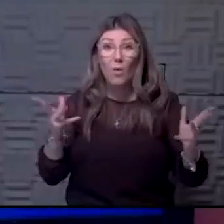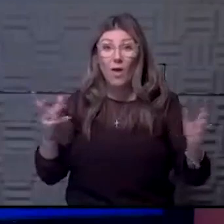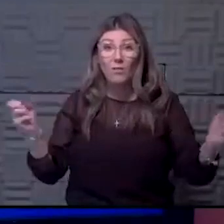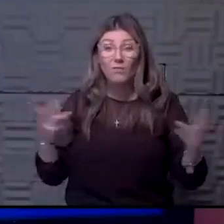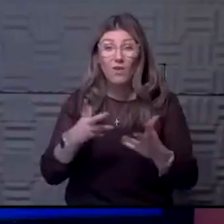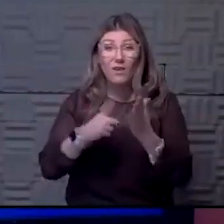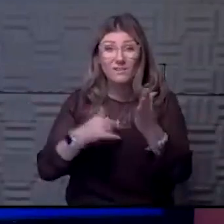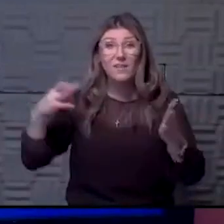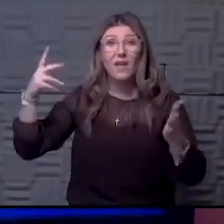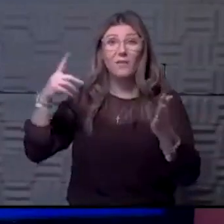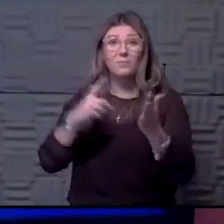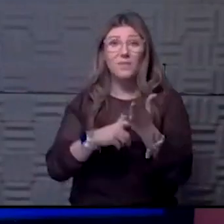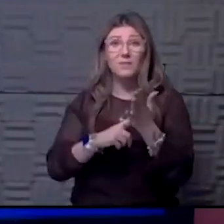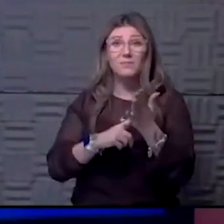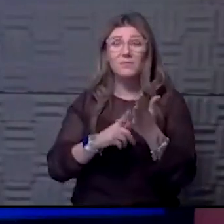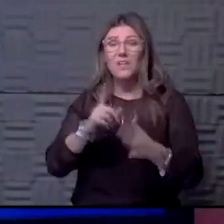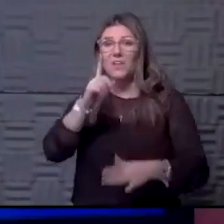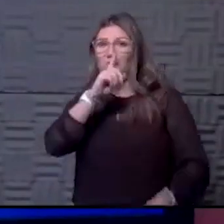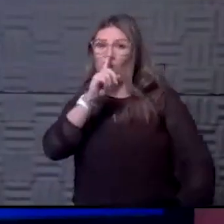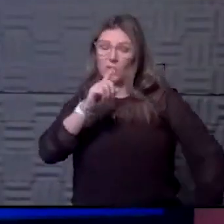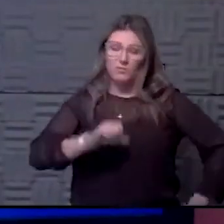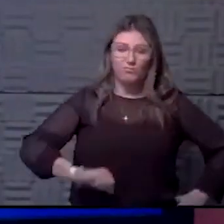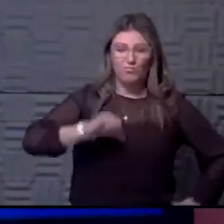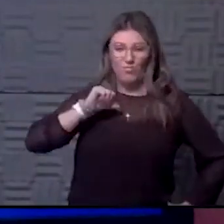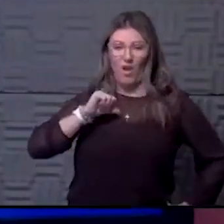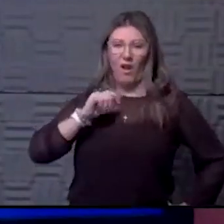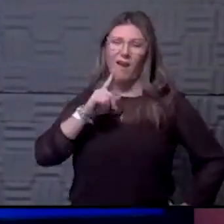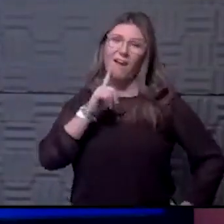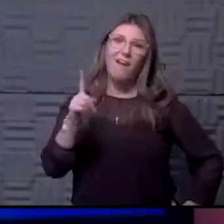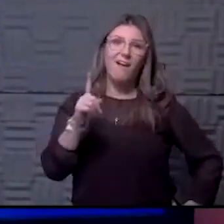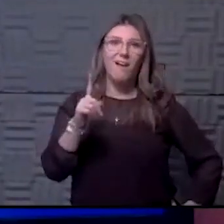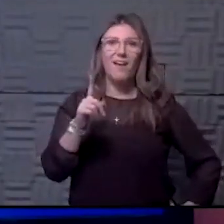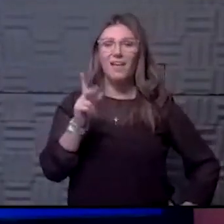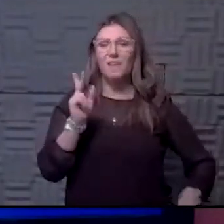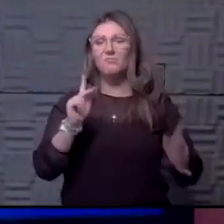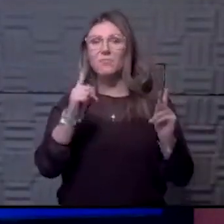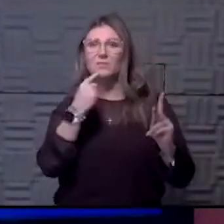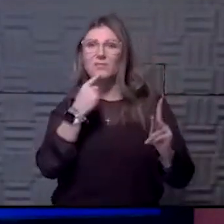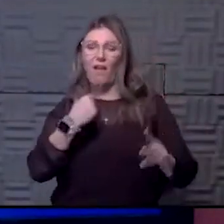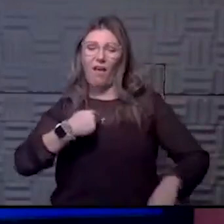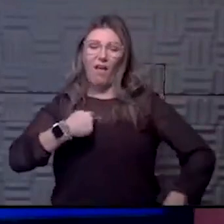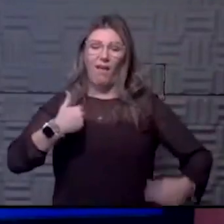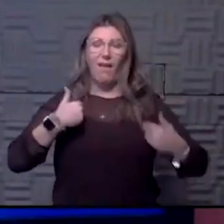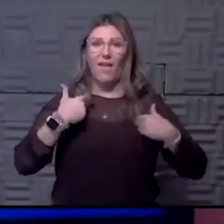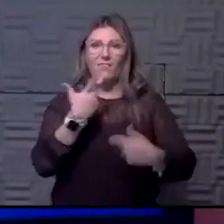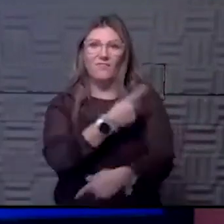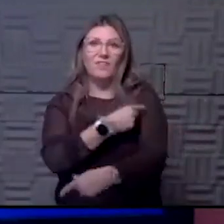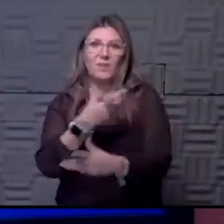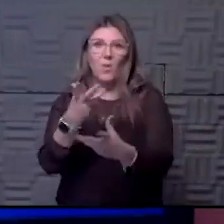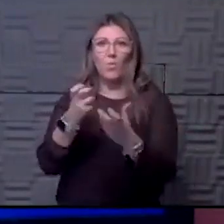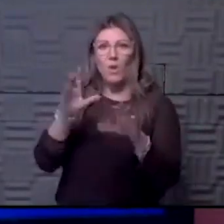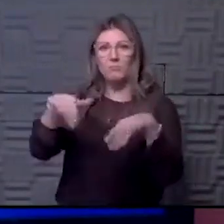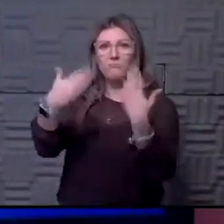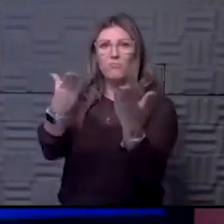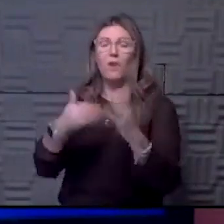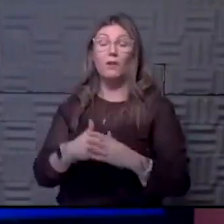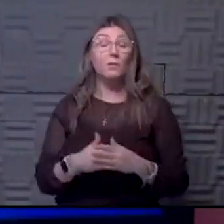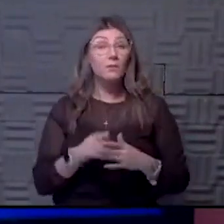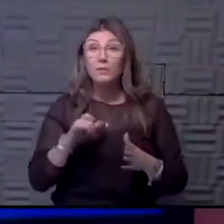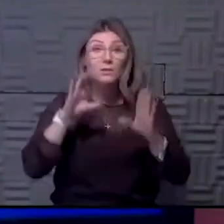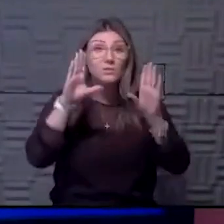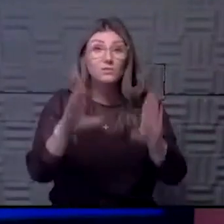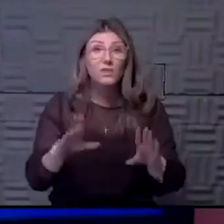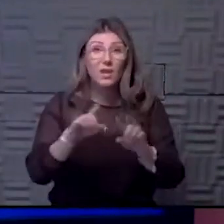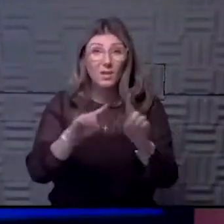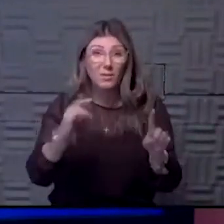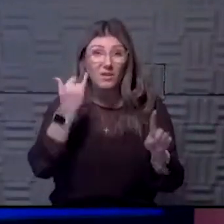of sometimes is that false pride enters into the story, and somebody says, I have the vaccine and I want to give it. Okay, well, that's great, but if